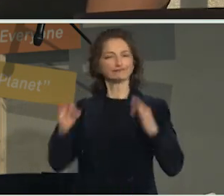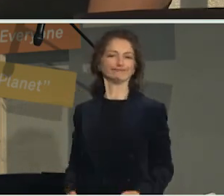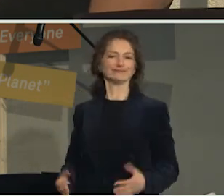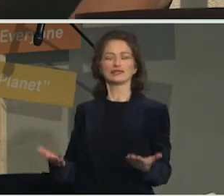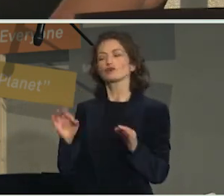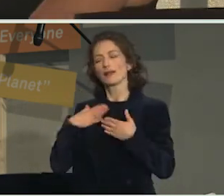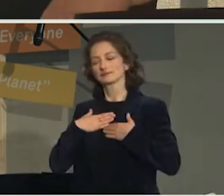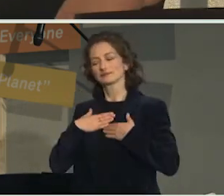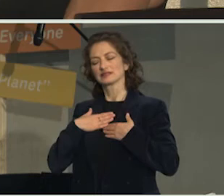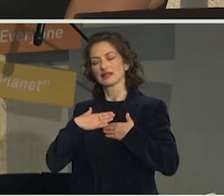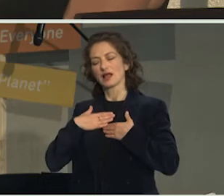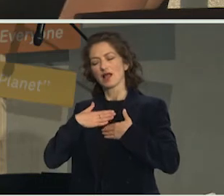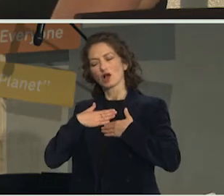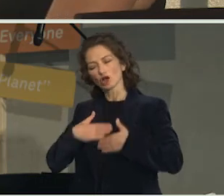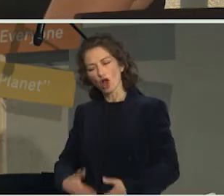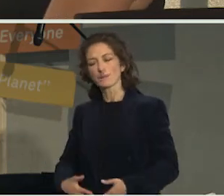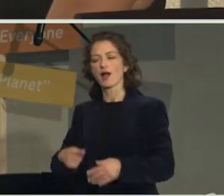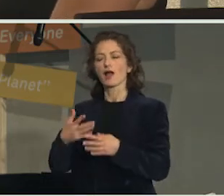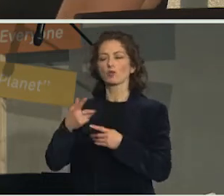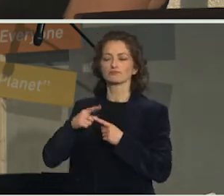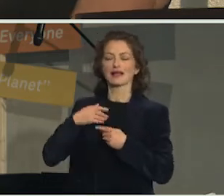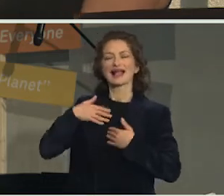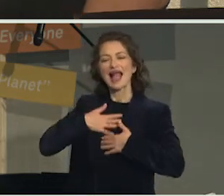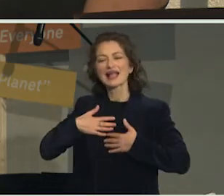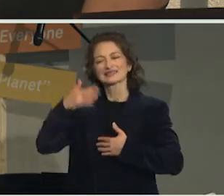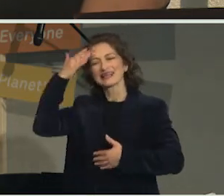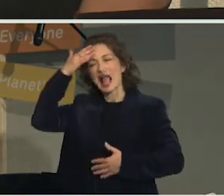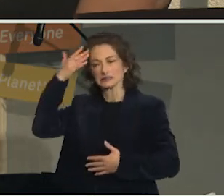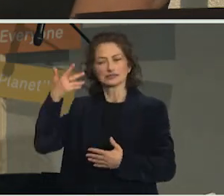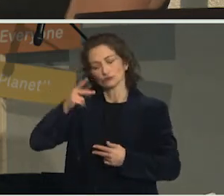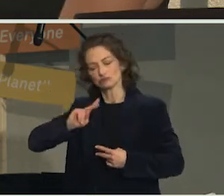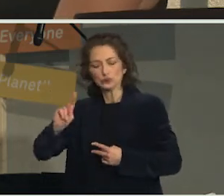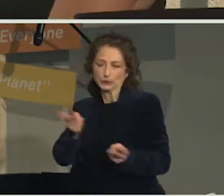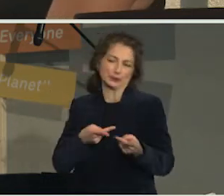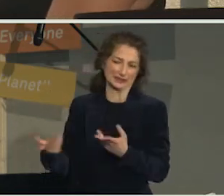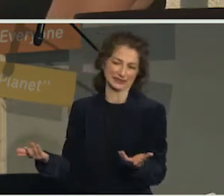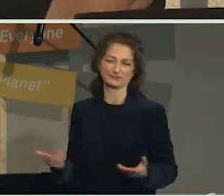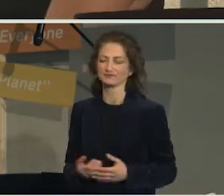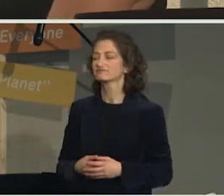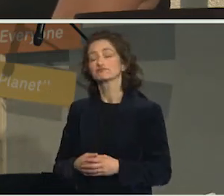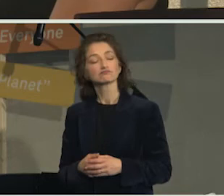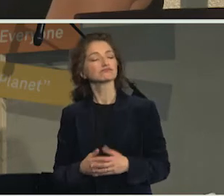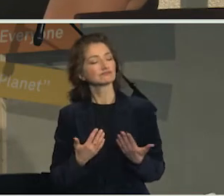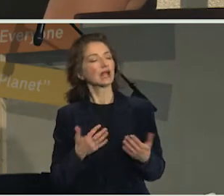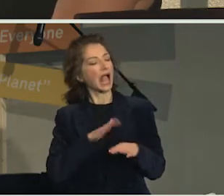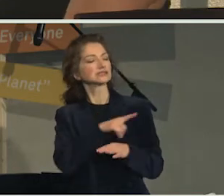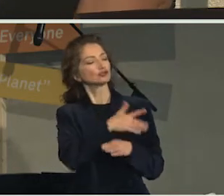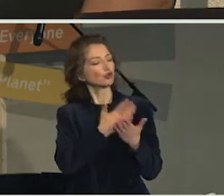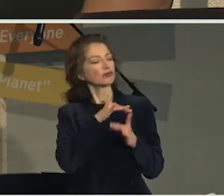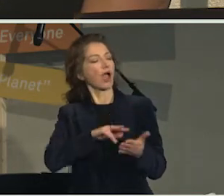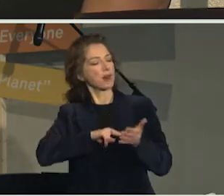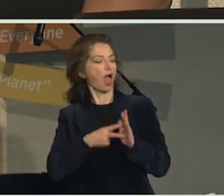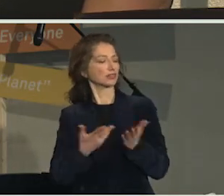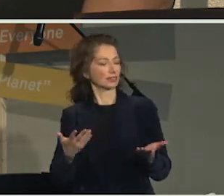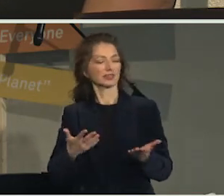body, for my mind, and what I do for my body. Mm. That's helpful. Because you said that you have a squad that supports you. Yes. You're